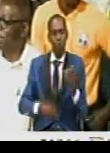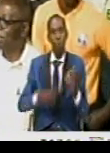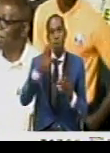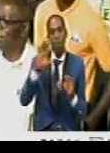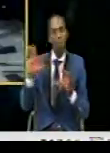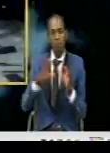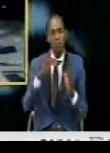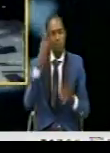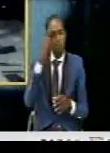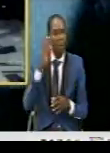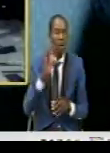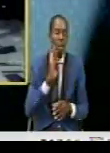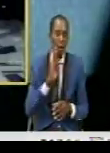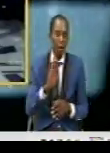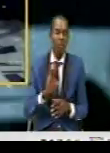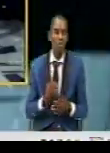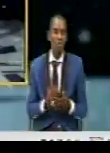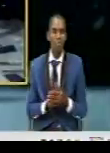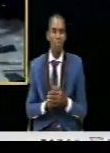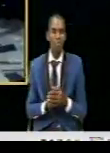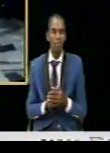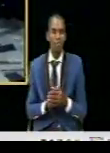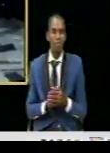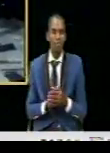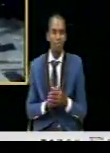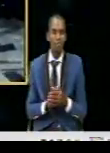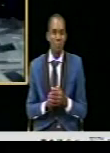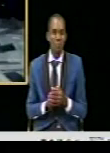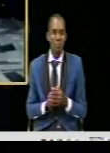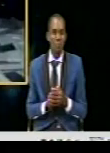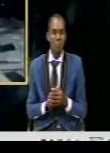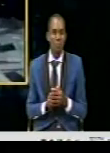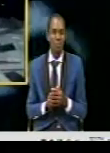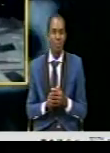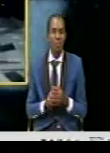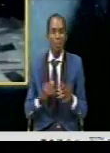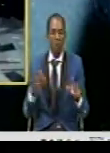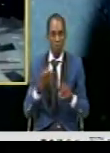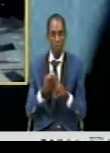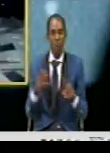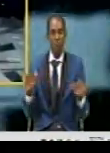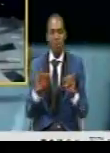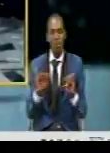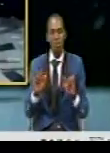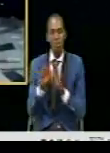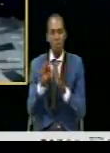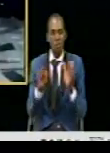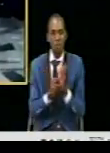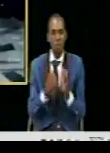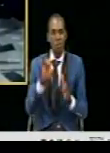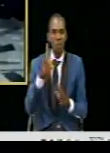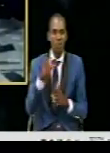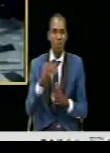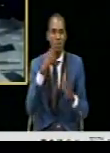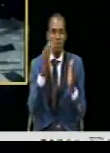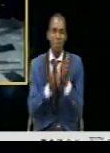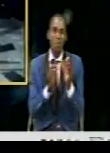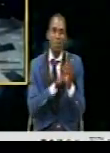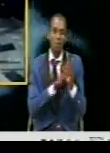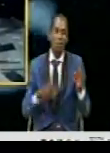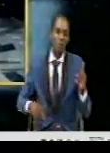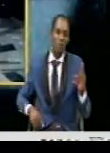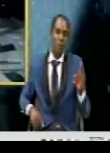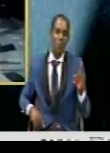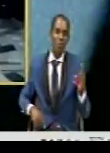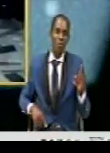Praise Master Jesus. Our God is good. I'm here to testify the goodness of God. What God has done for my life. My name is Sister Crack. Hey, woman, Maria. I'm come